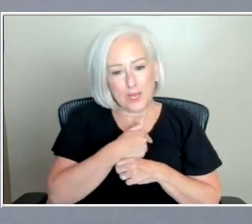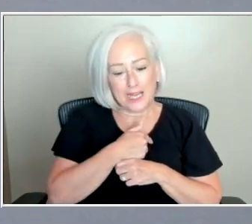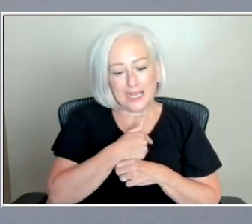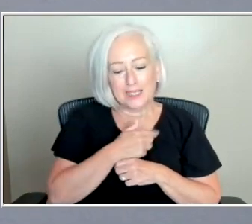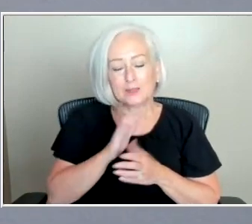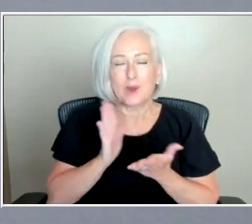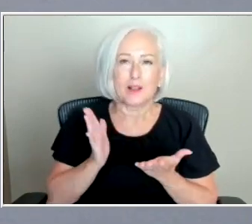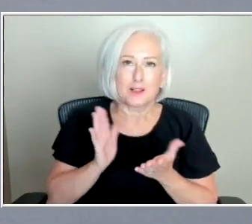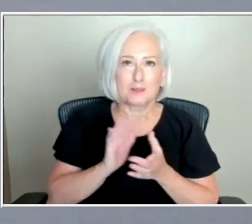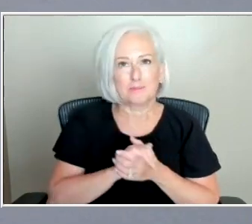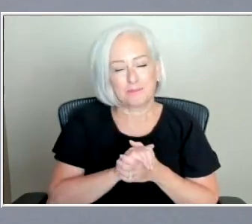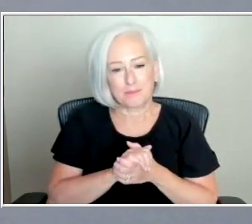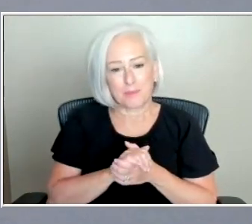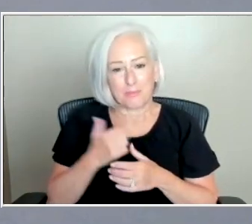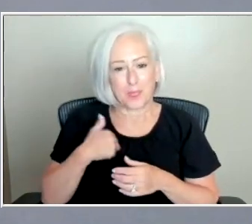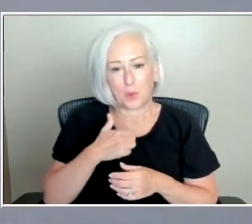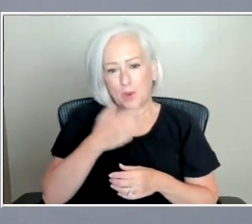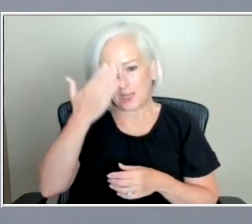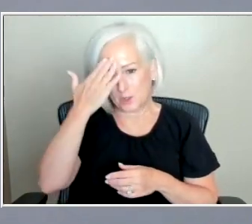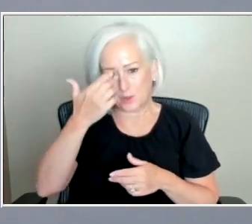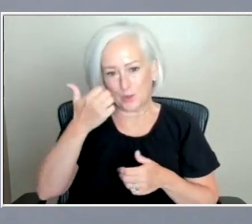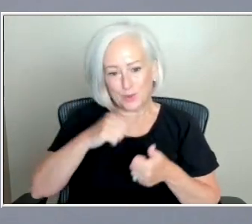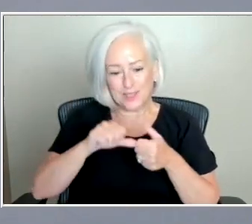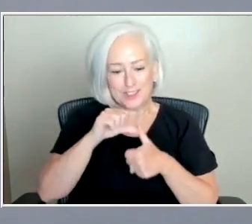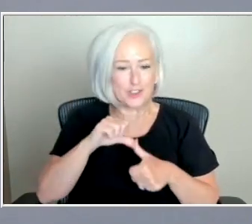although we only knew each other for